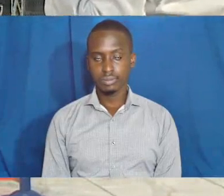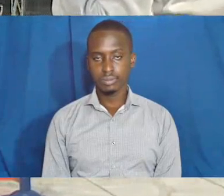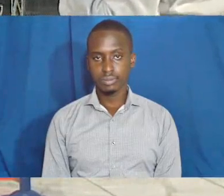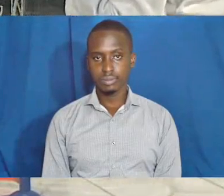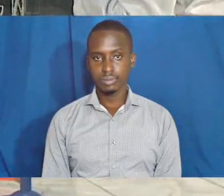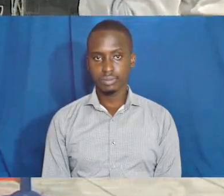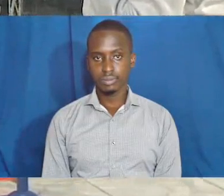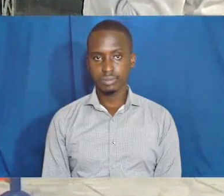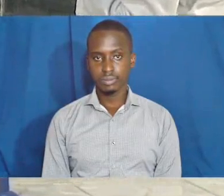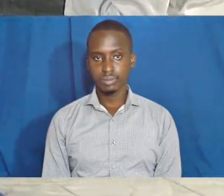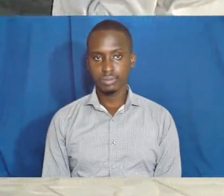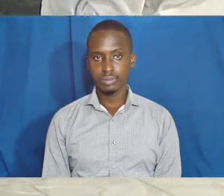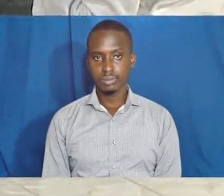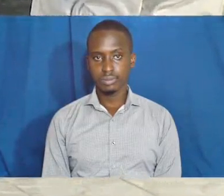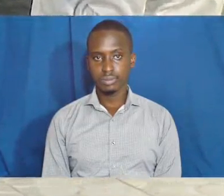mixture.